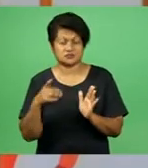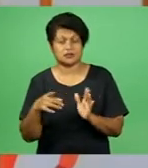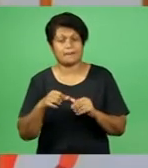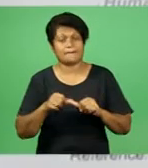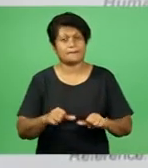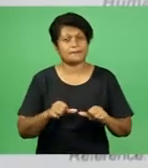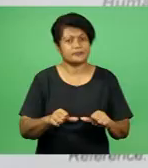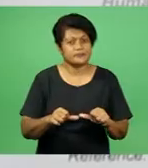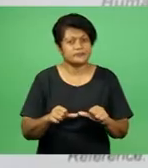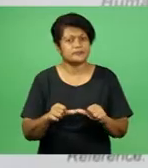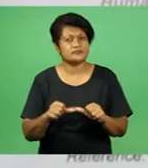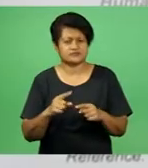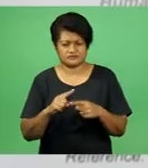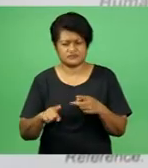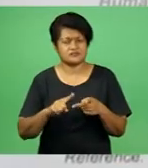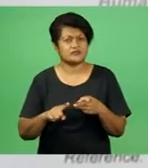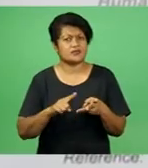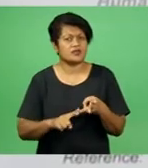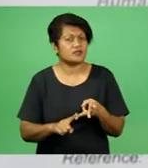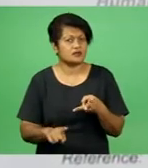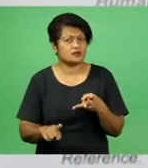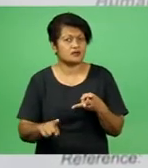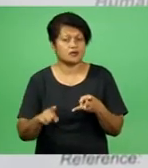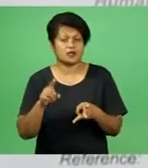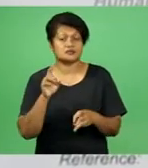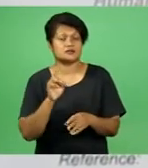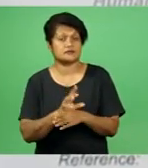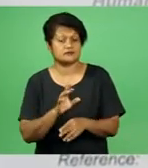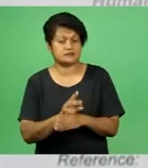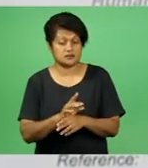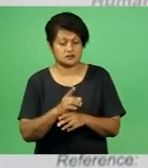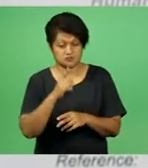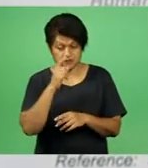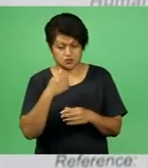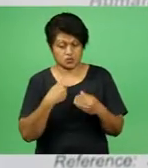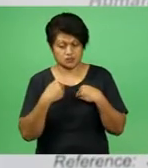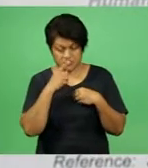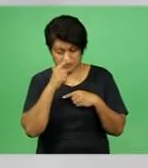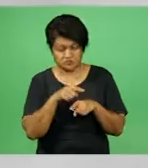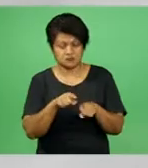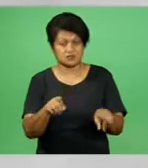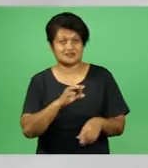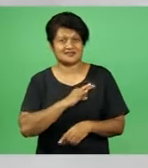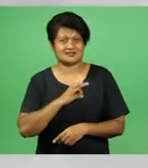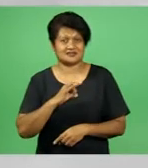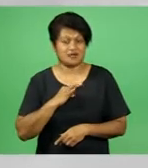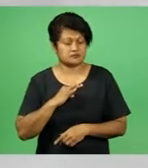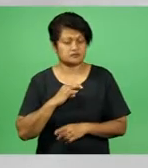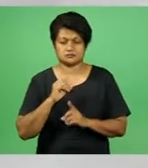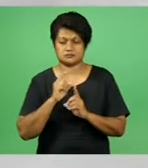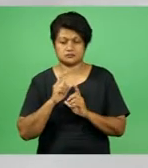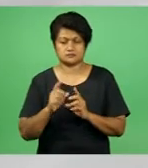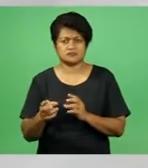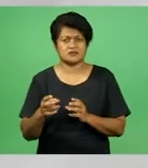of the South Pacific, Dr. Julio Paunga, has advised the faculty that recruitment policies are being followed at USP. This